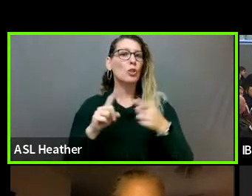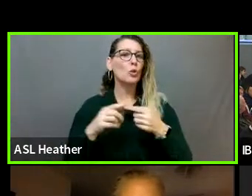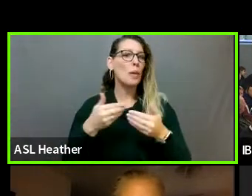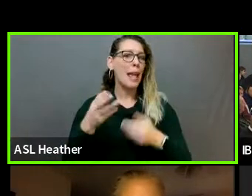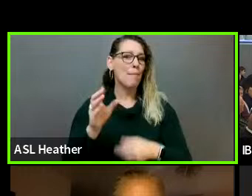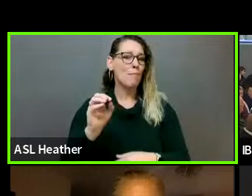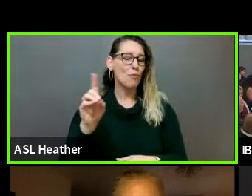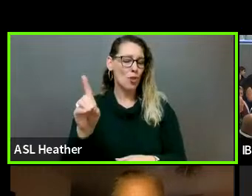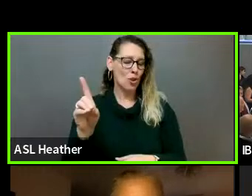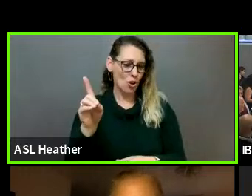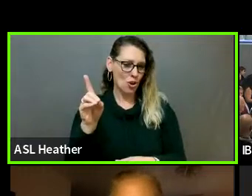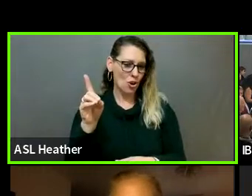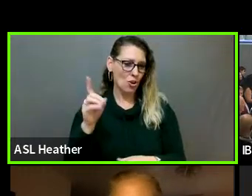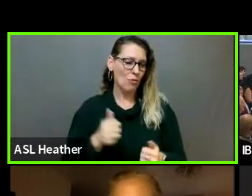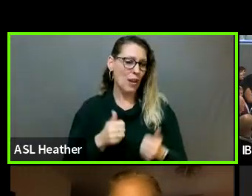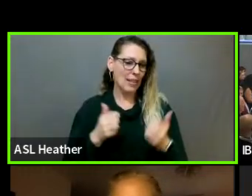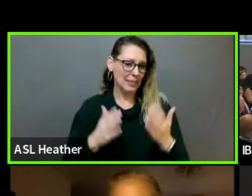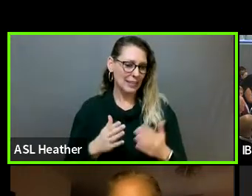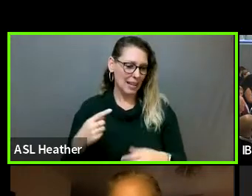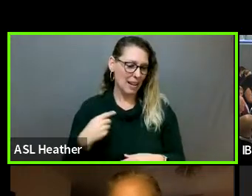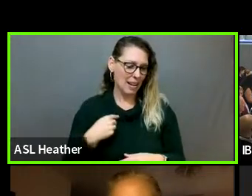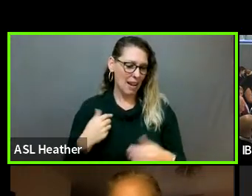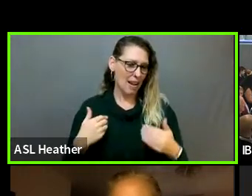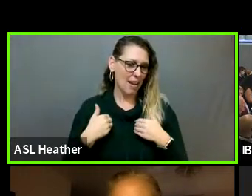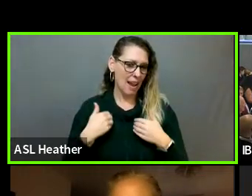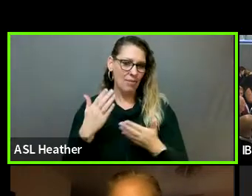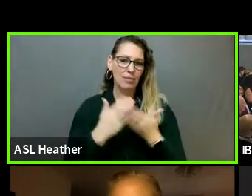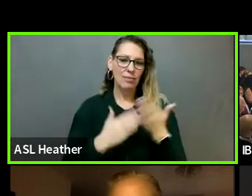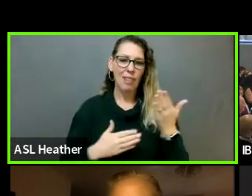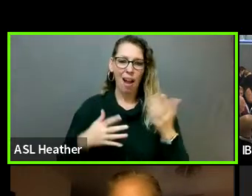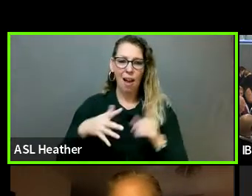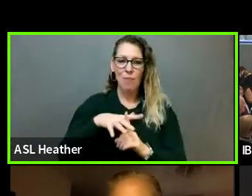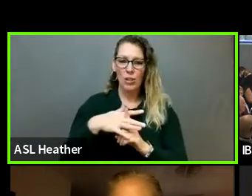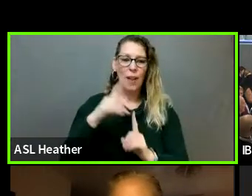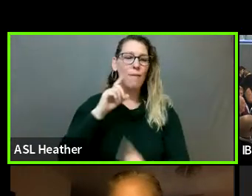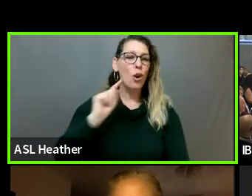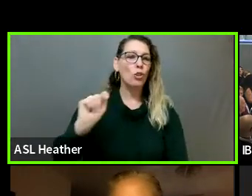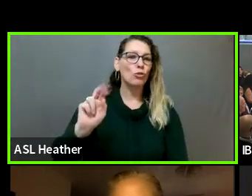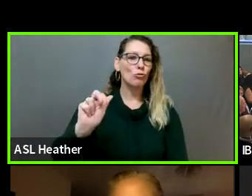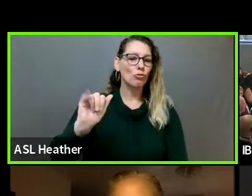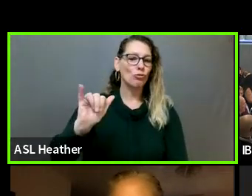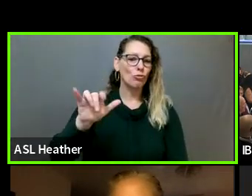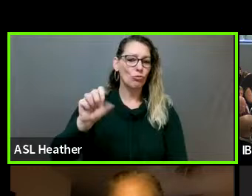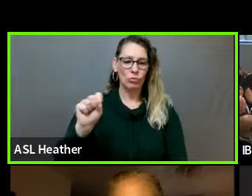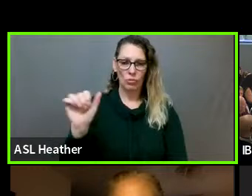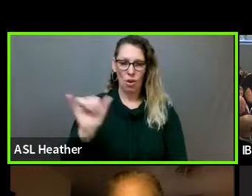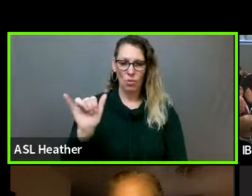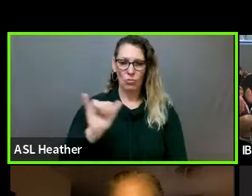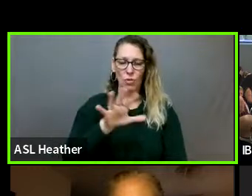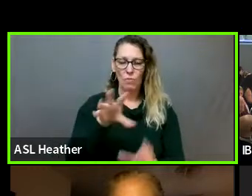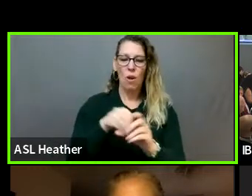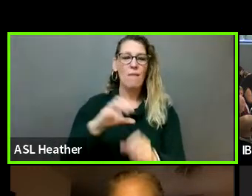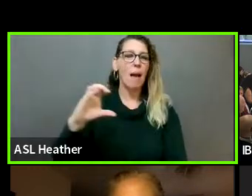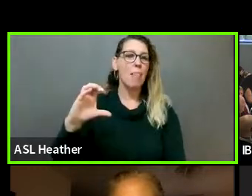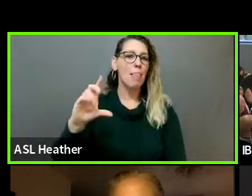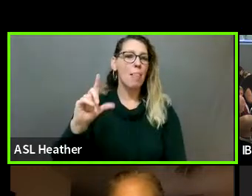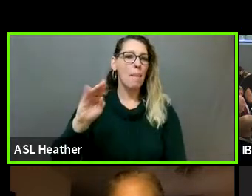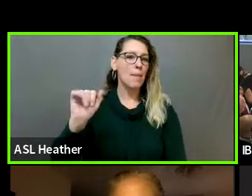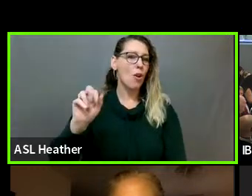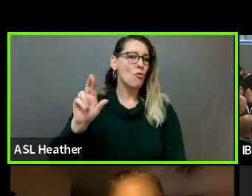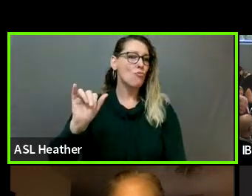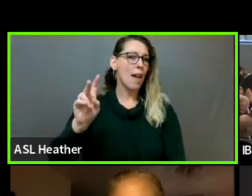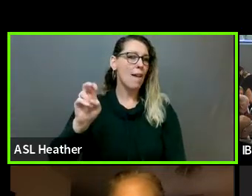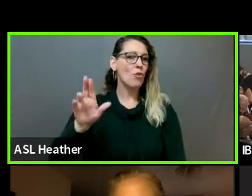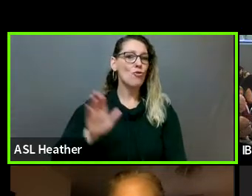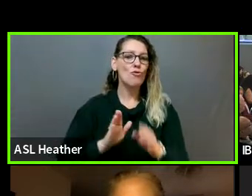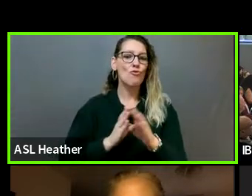on the 40-mile loop land trust, so I have a little bit of context for trails. And I was also part of the Columbia River crossing, so I have a lot of